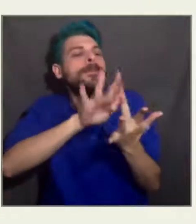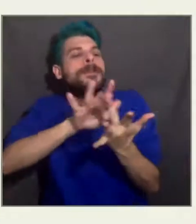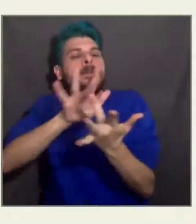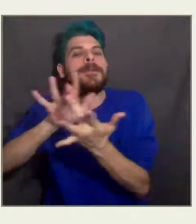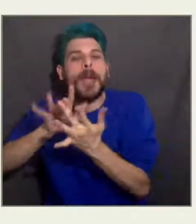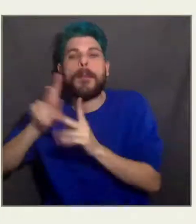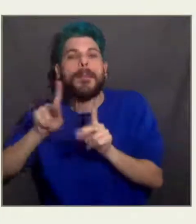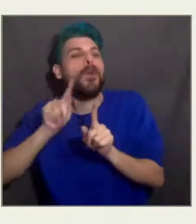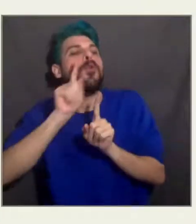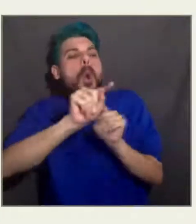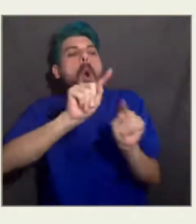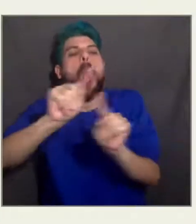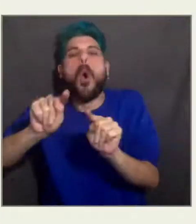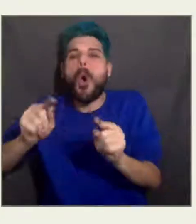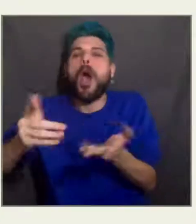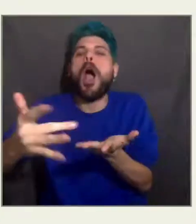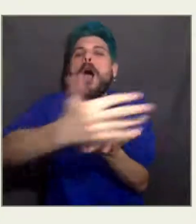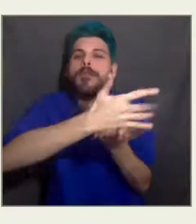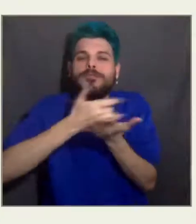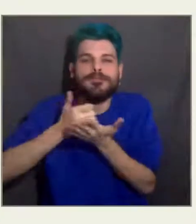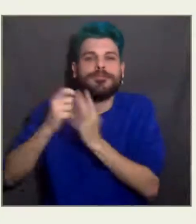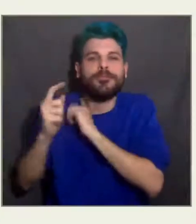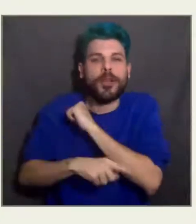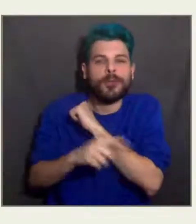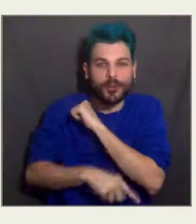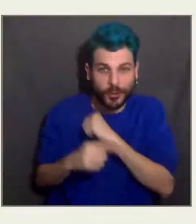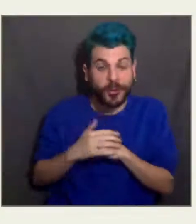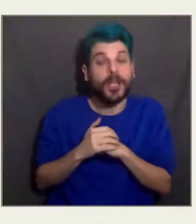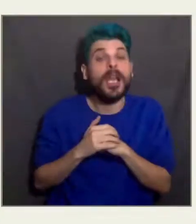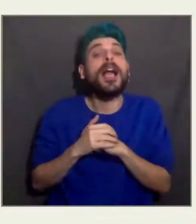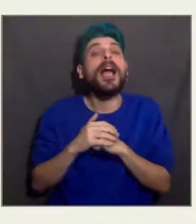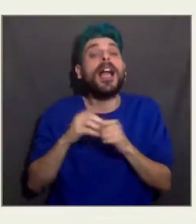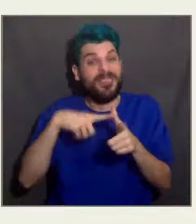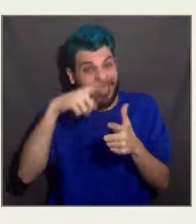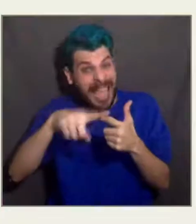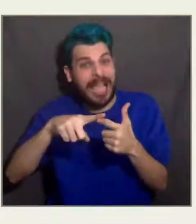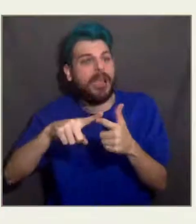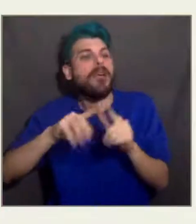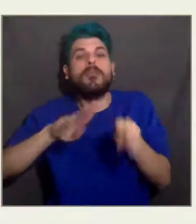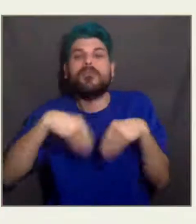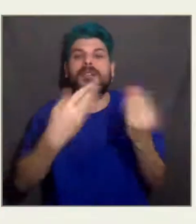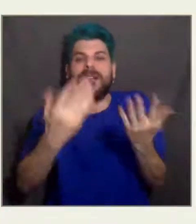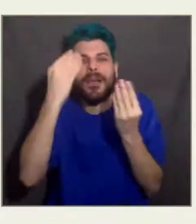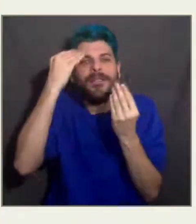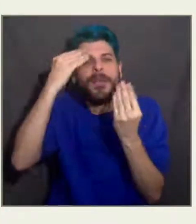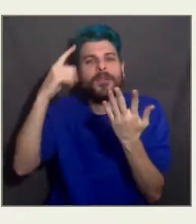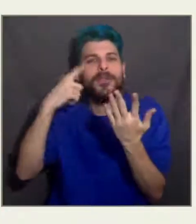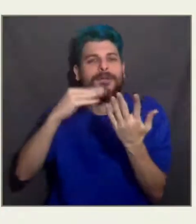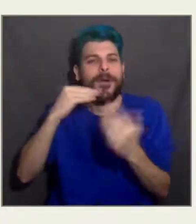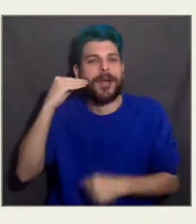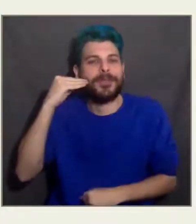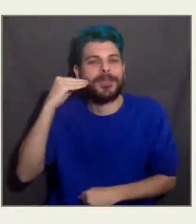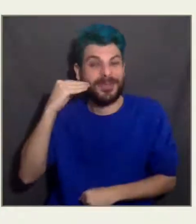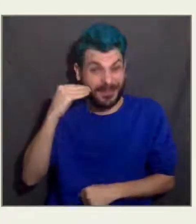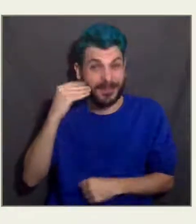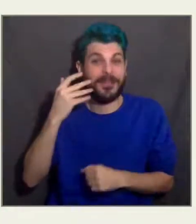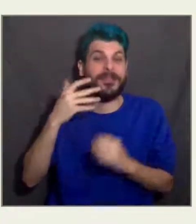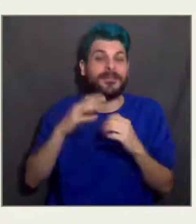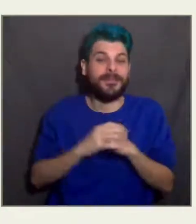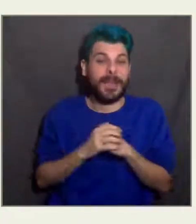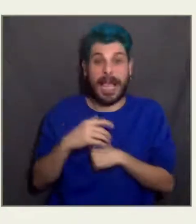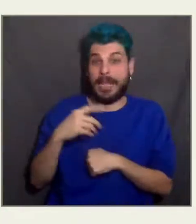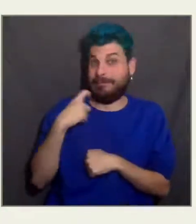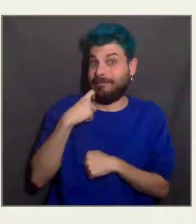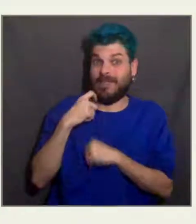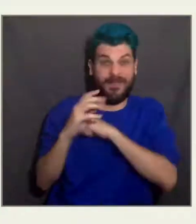connect people to the services they need to find permanent supportive housing. This fall, I went out with our RID Patrol